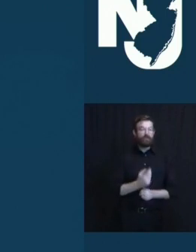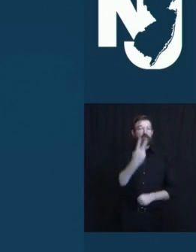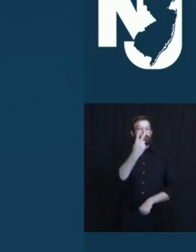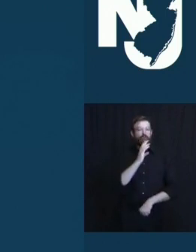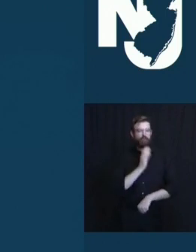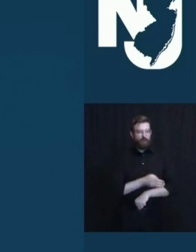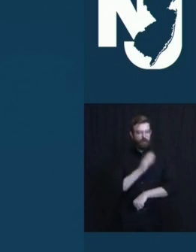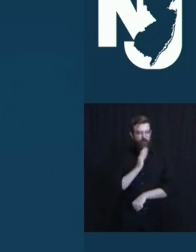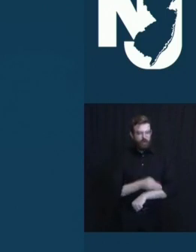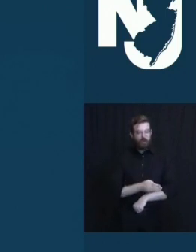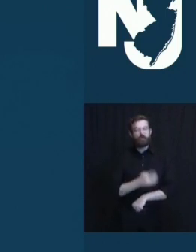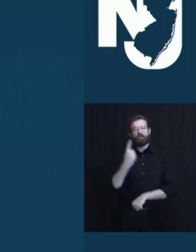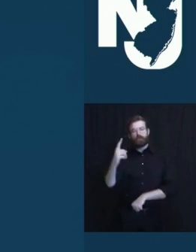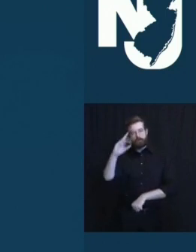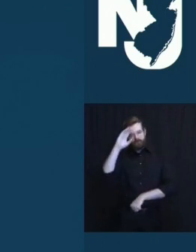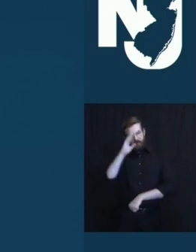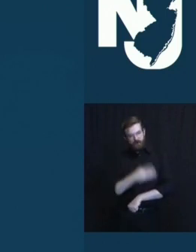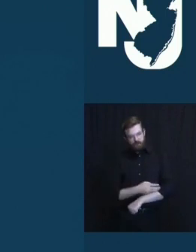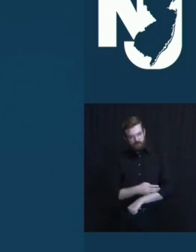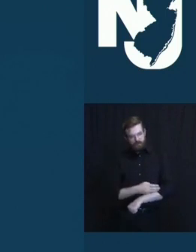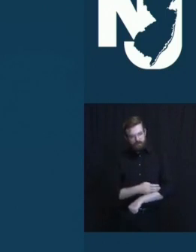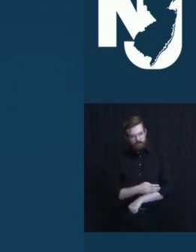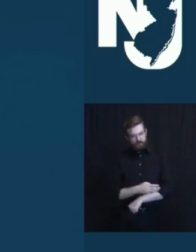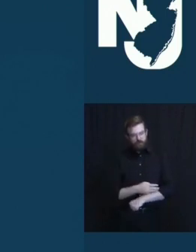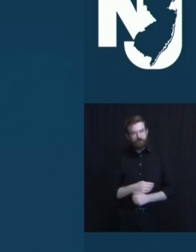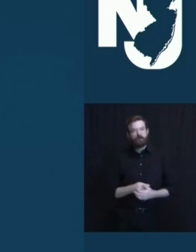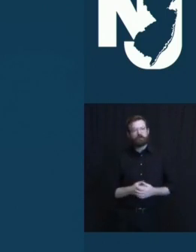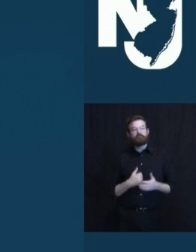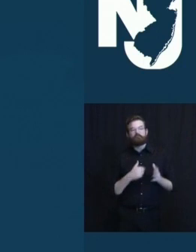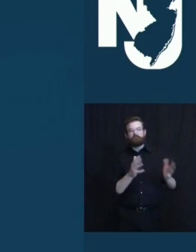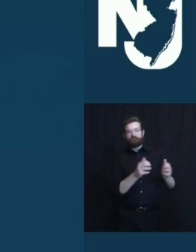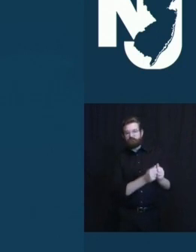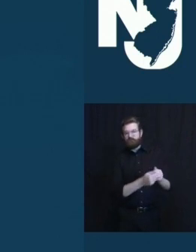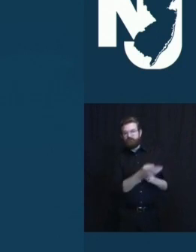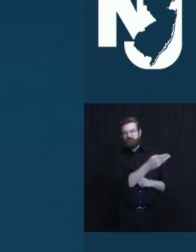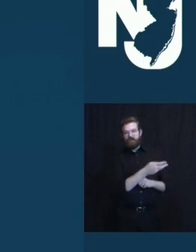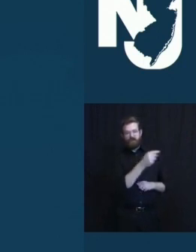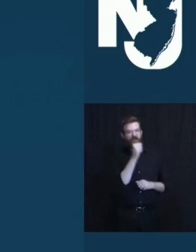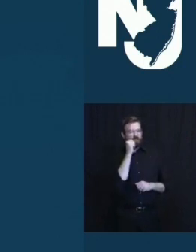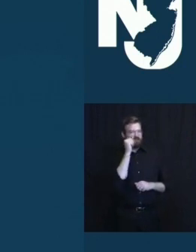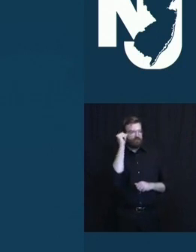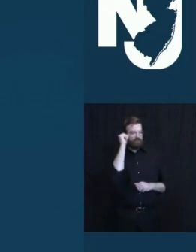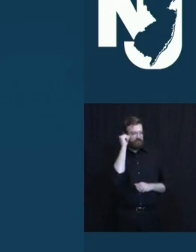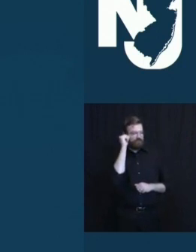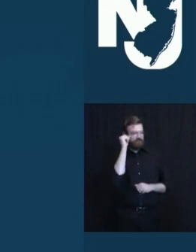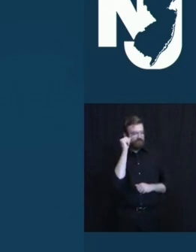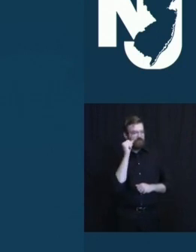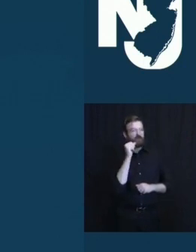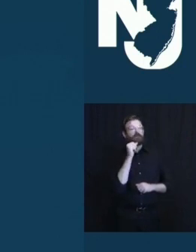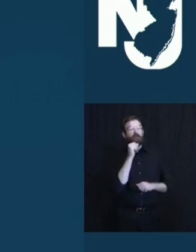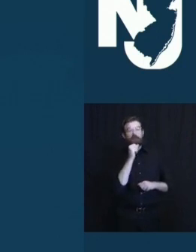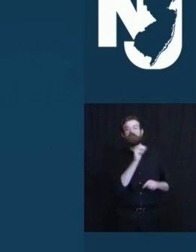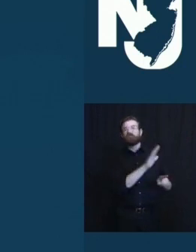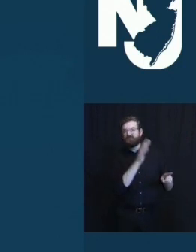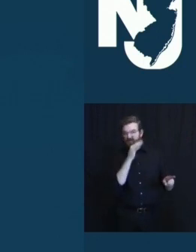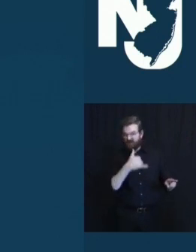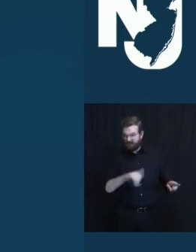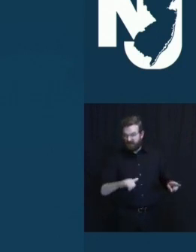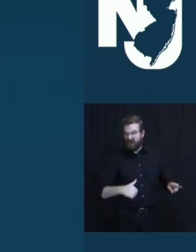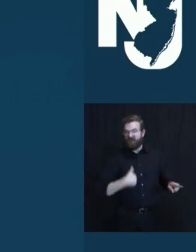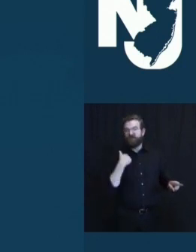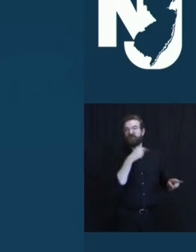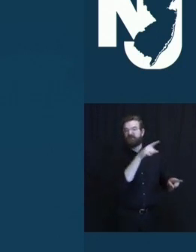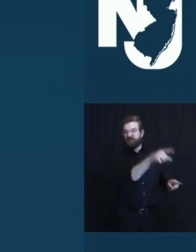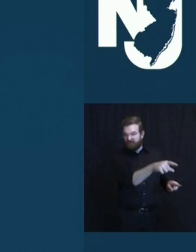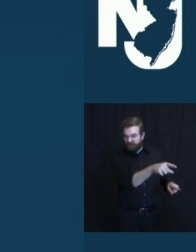mom, Iris. We thank Jack for his years of service to our nation, our state, and our community. May God bless and watch over